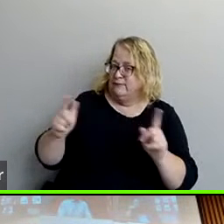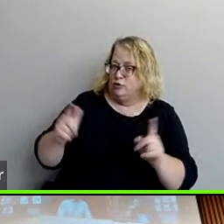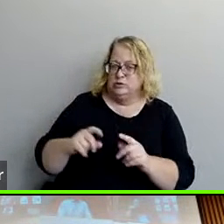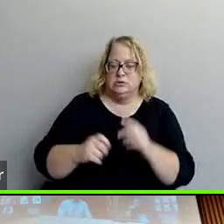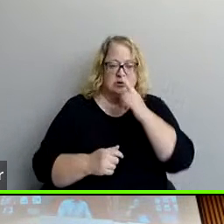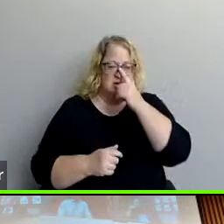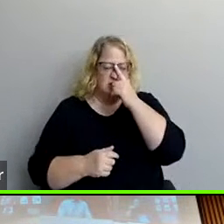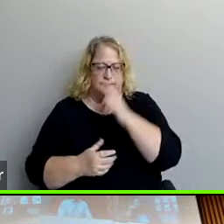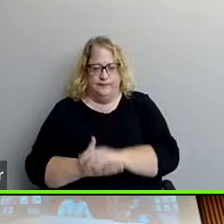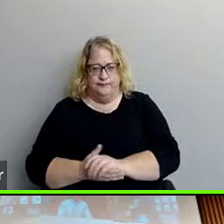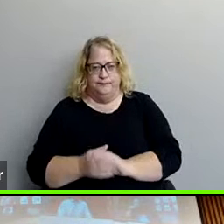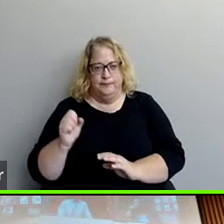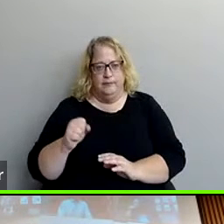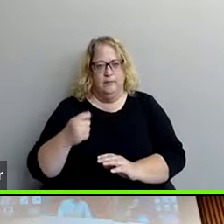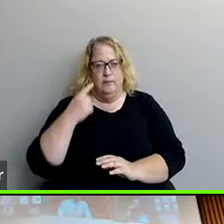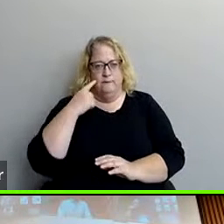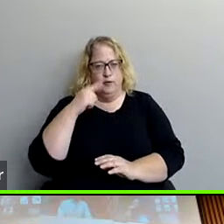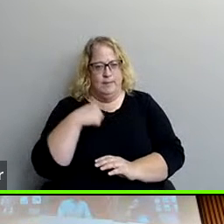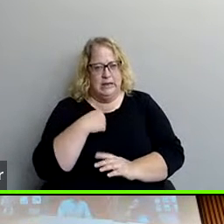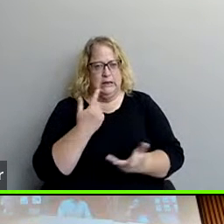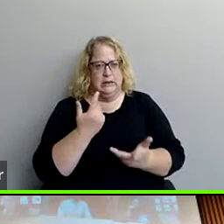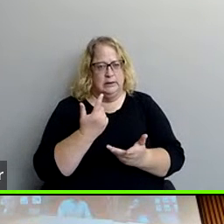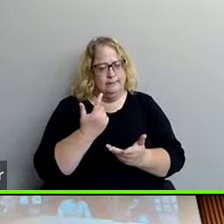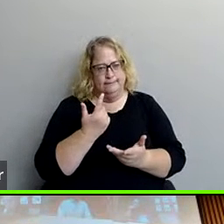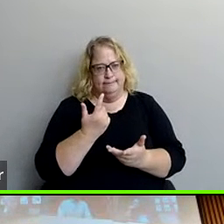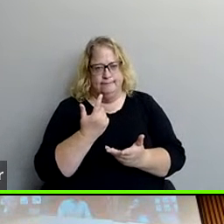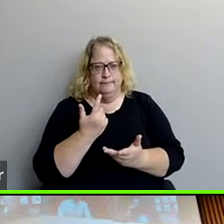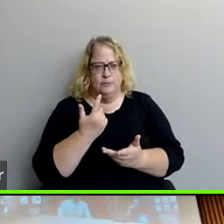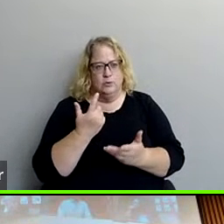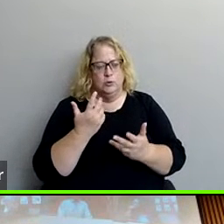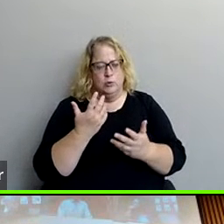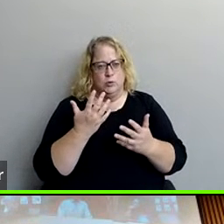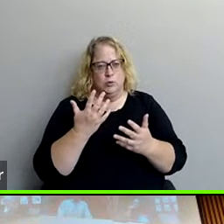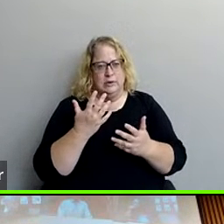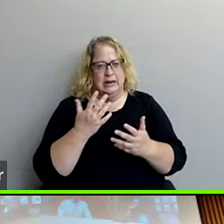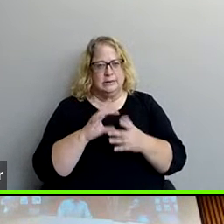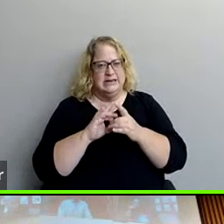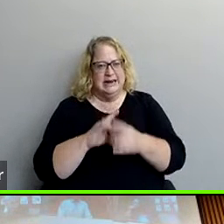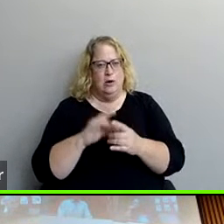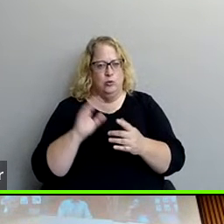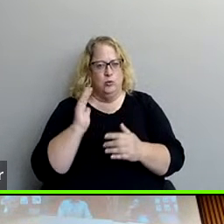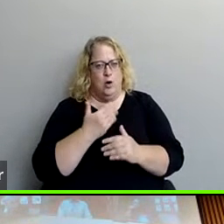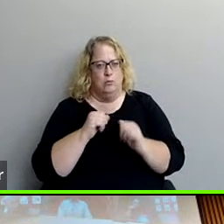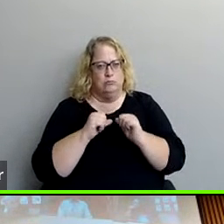It's a very large difference, and to me speaks again to our move towards equity.